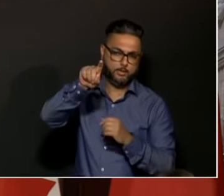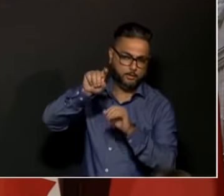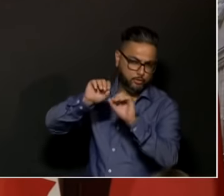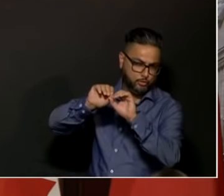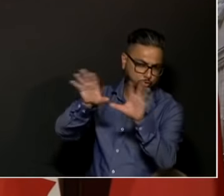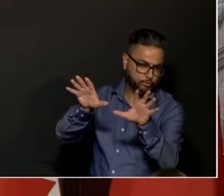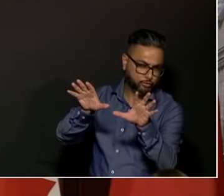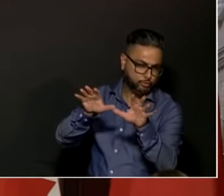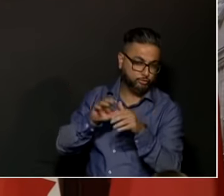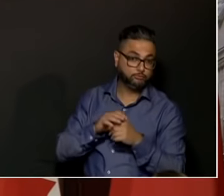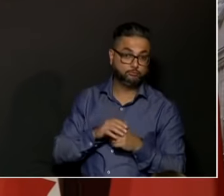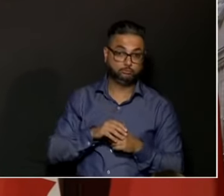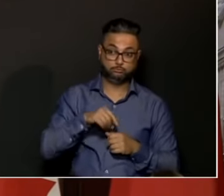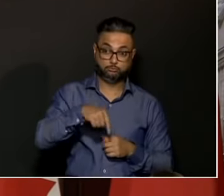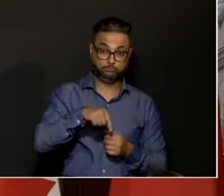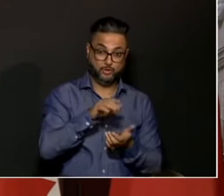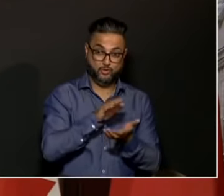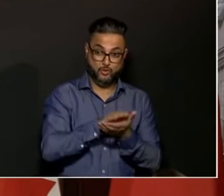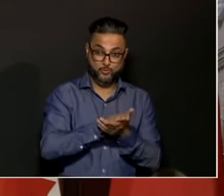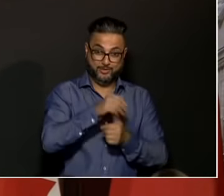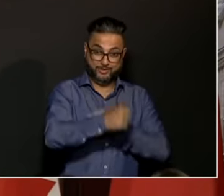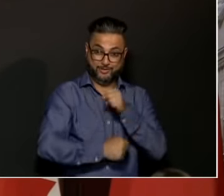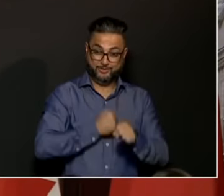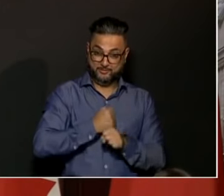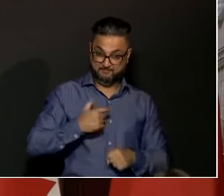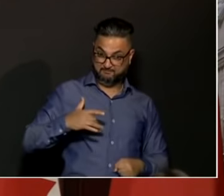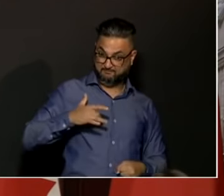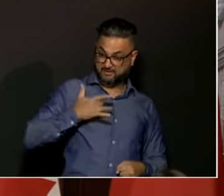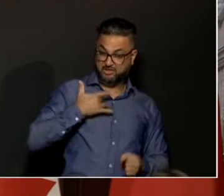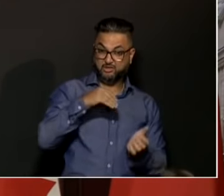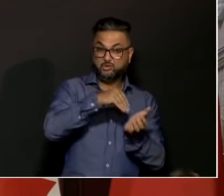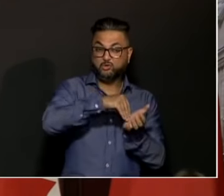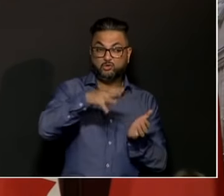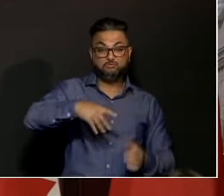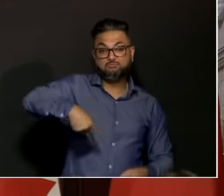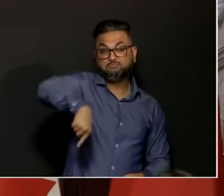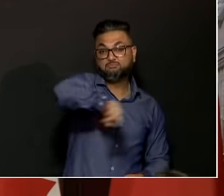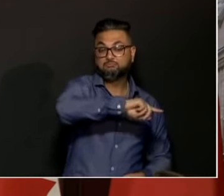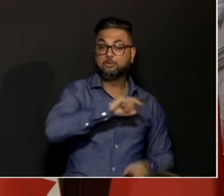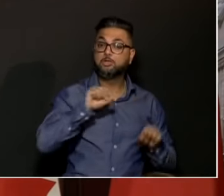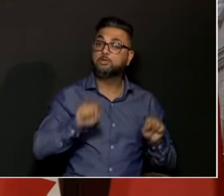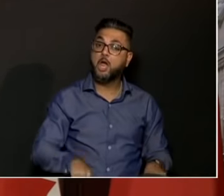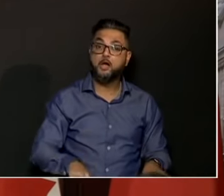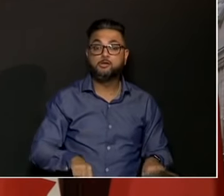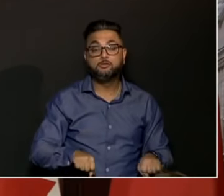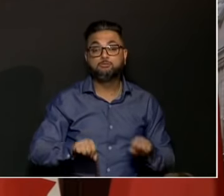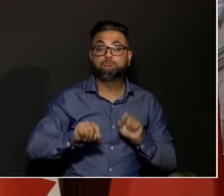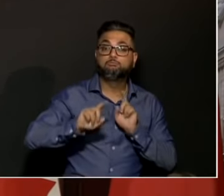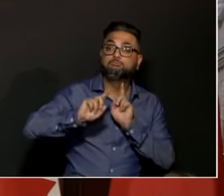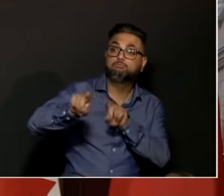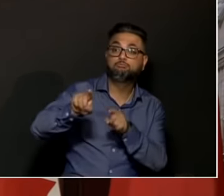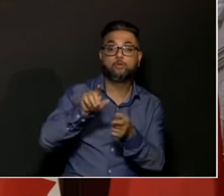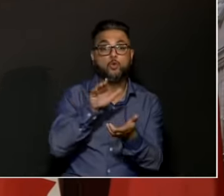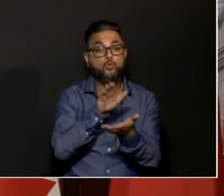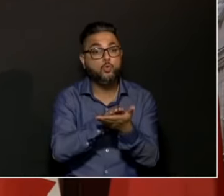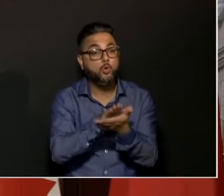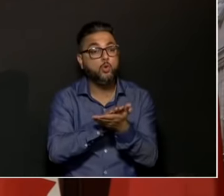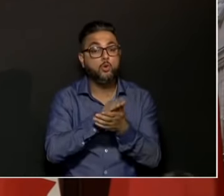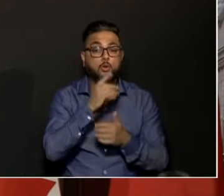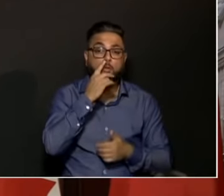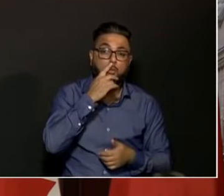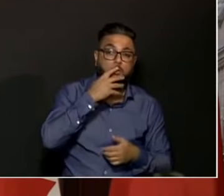year when students will be able to just go to a school before being assessed if they just have a runny nose, or will